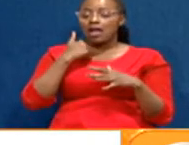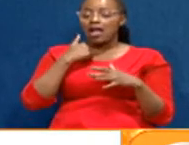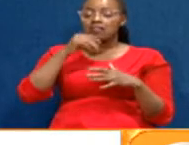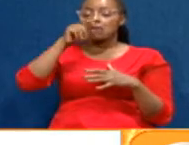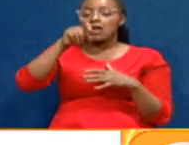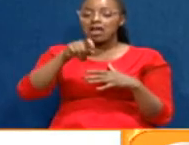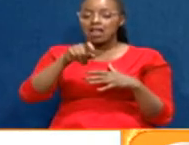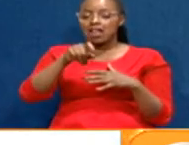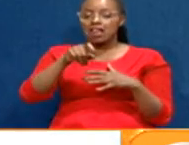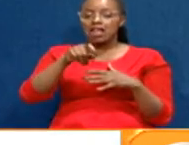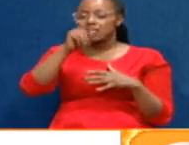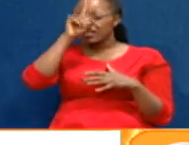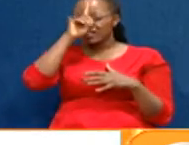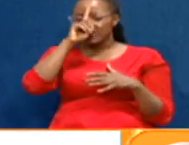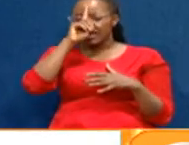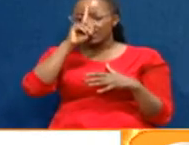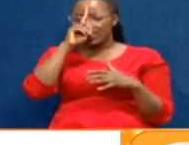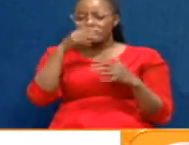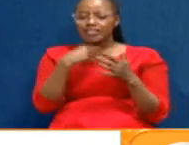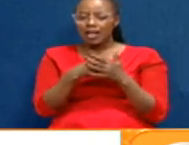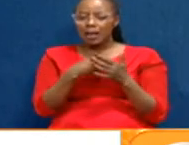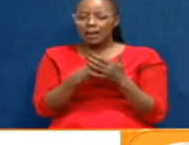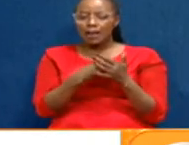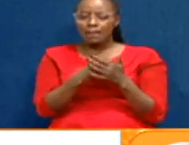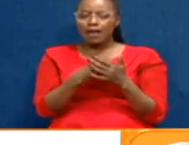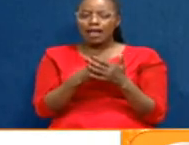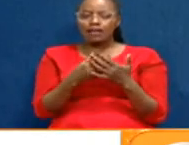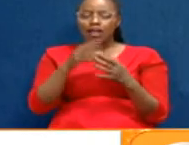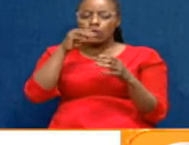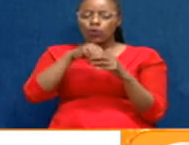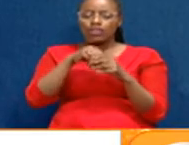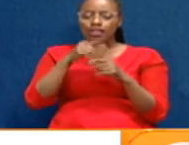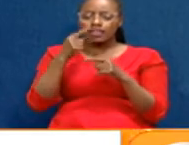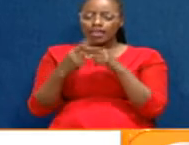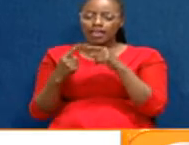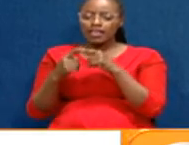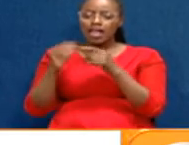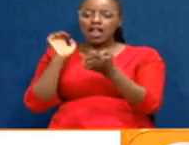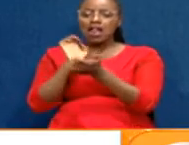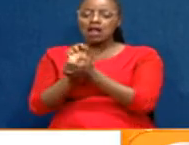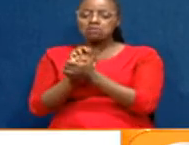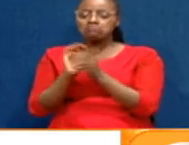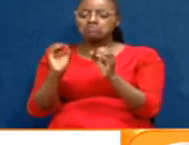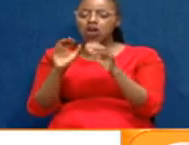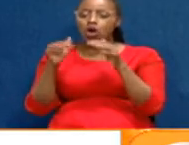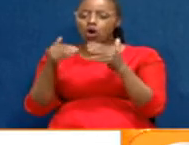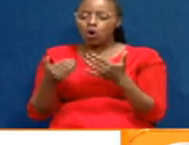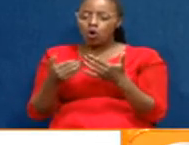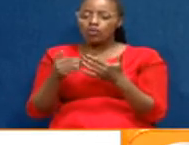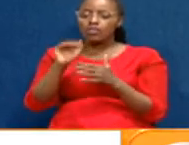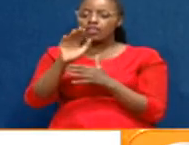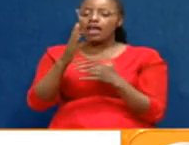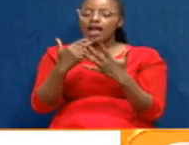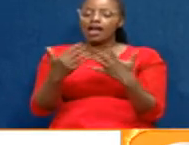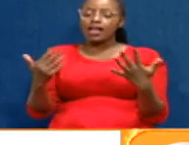amassed serious money within the year being arrested or their